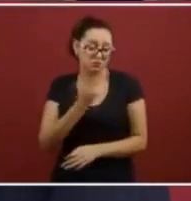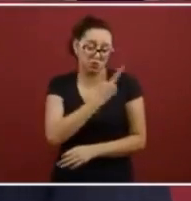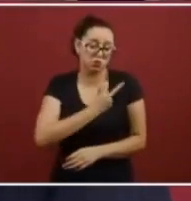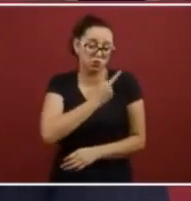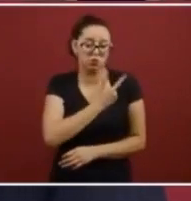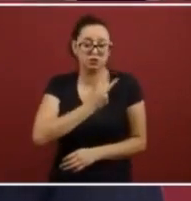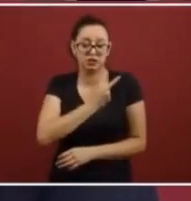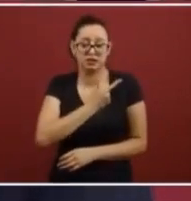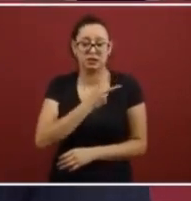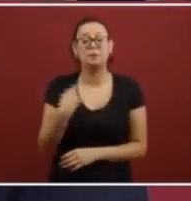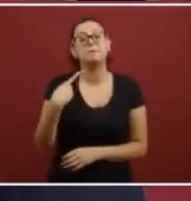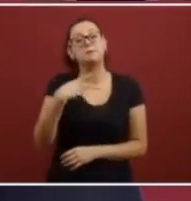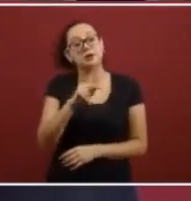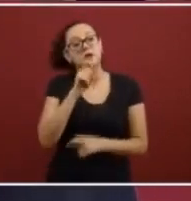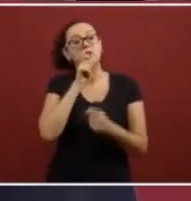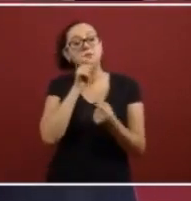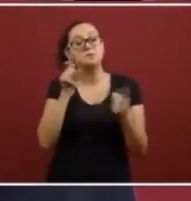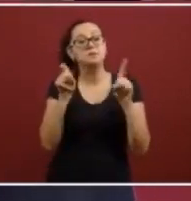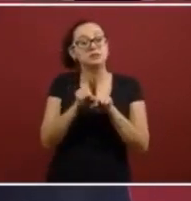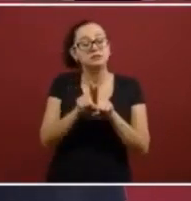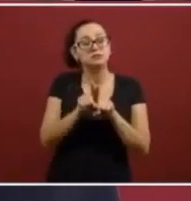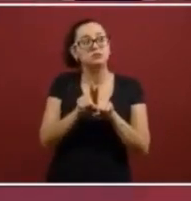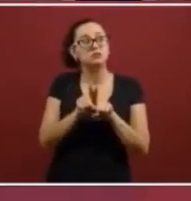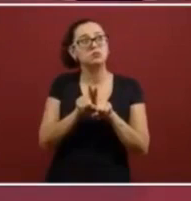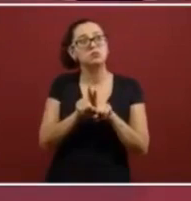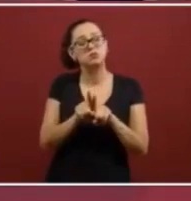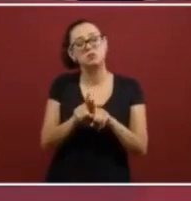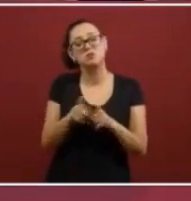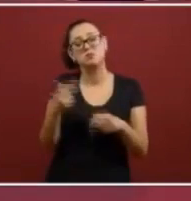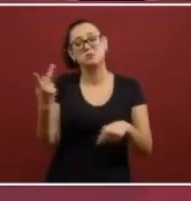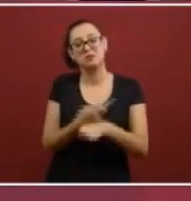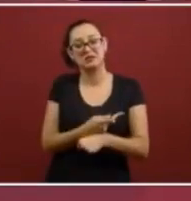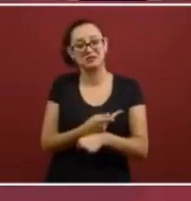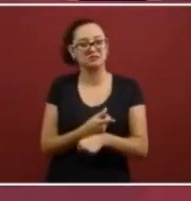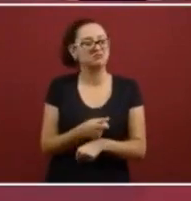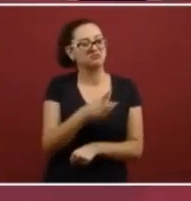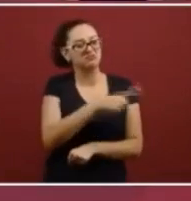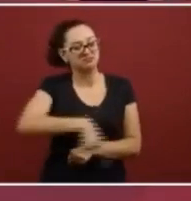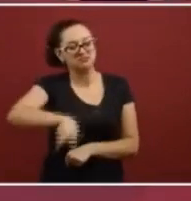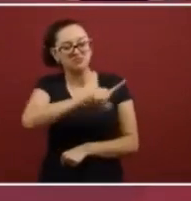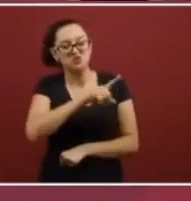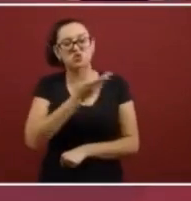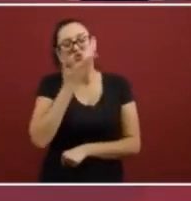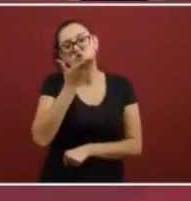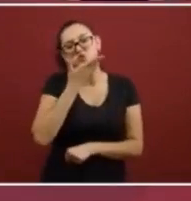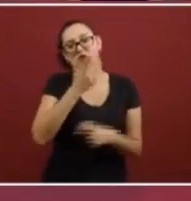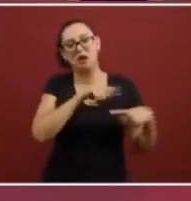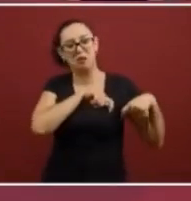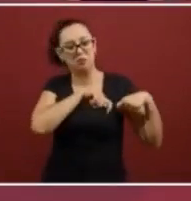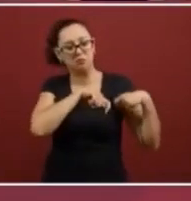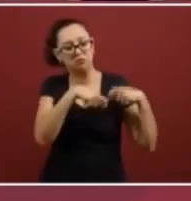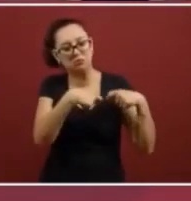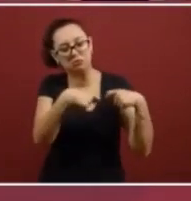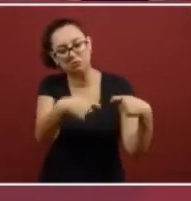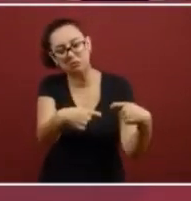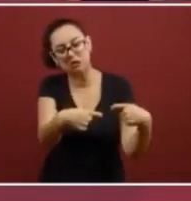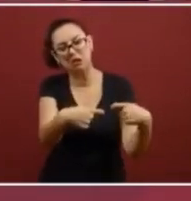al mismo tiempo but at the same time, se perjudica is a causing problems